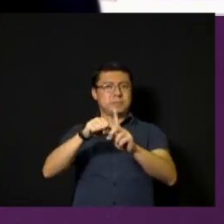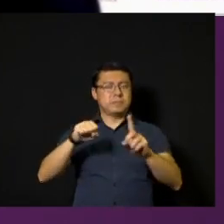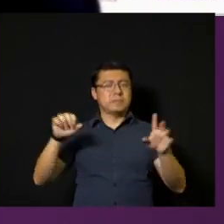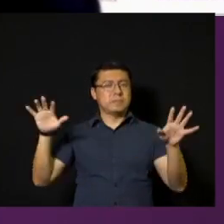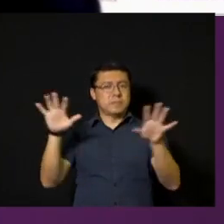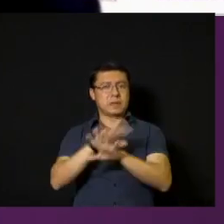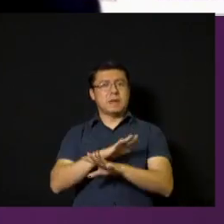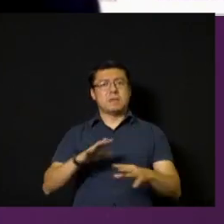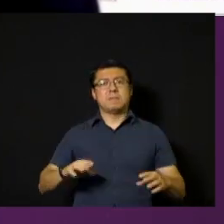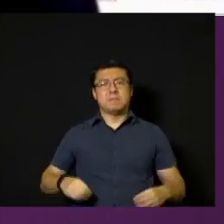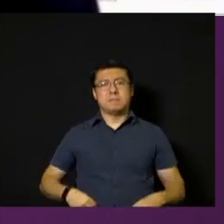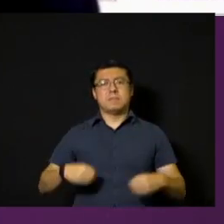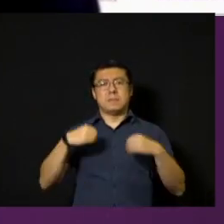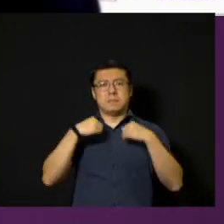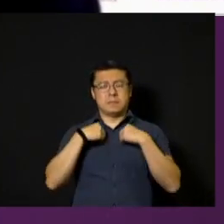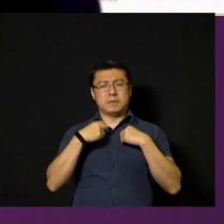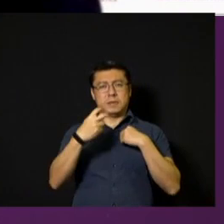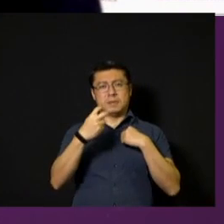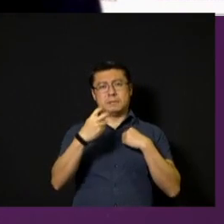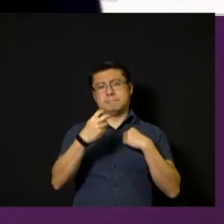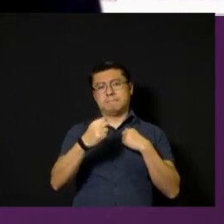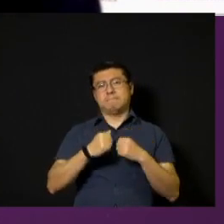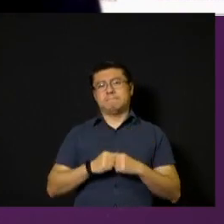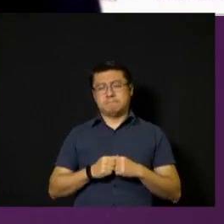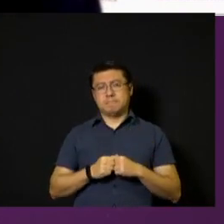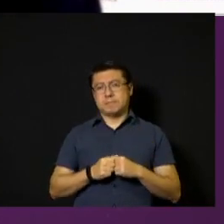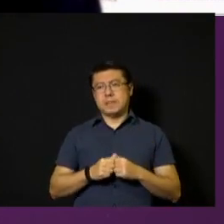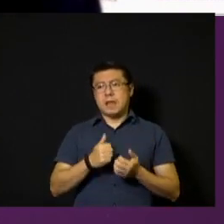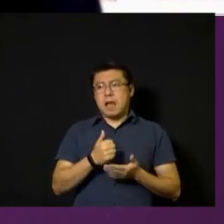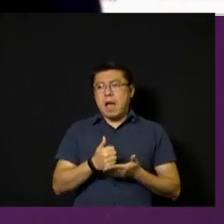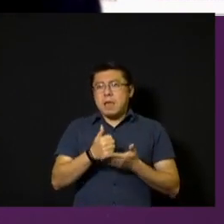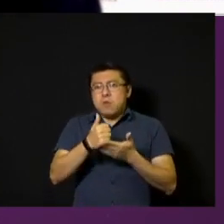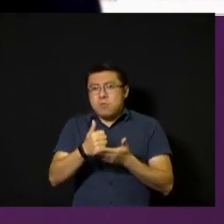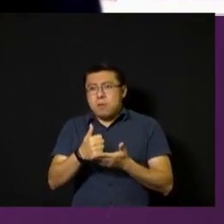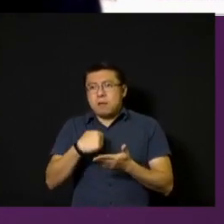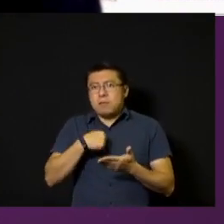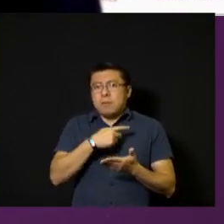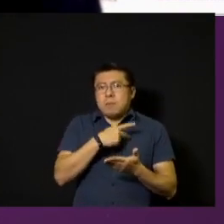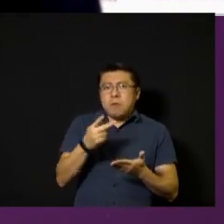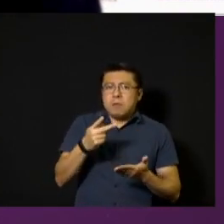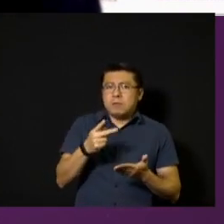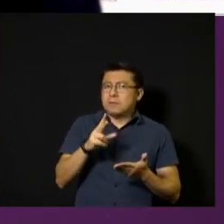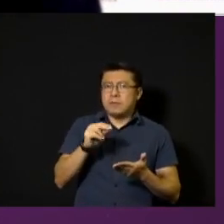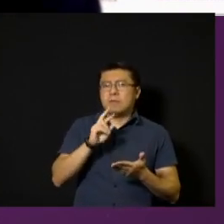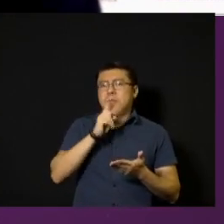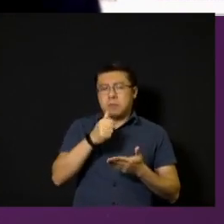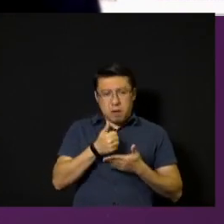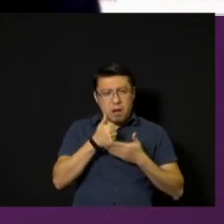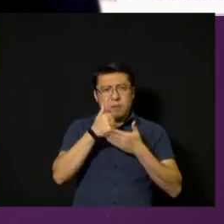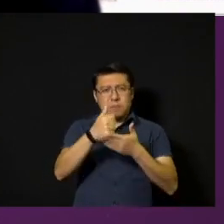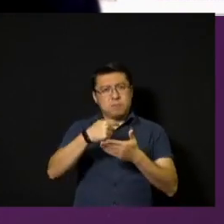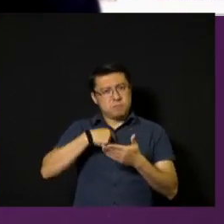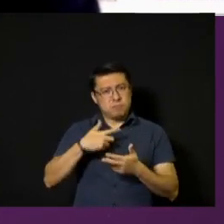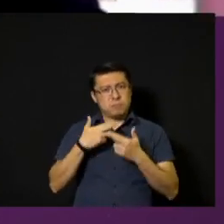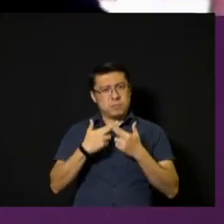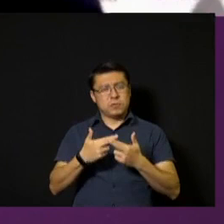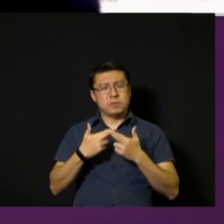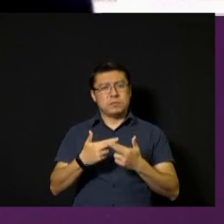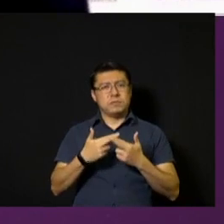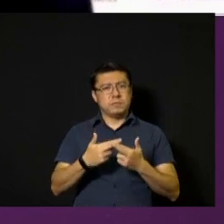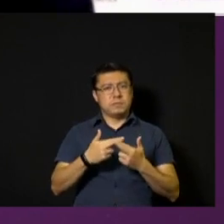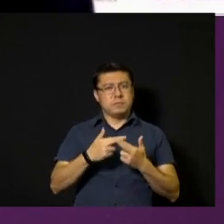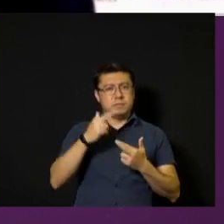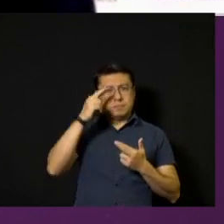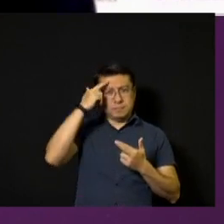not the same serving the others with needs that with resources is not. I remember a phrase Jorge used when